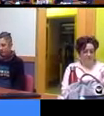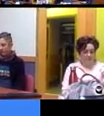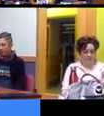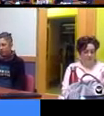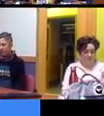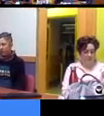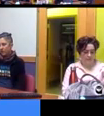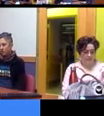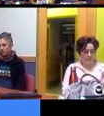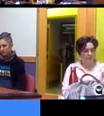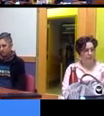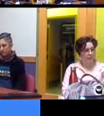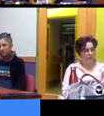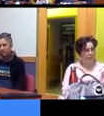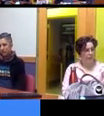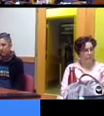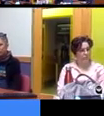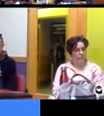present.